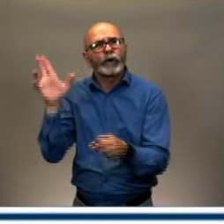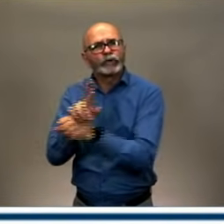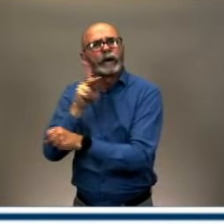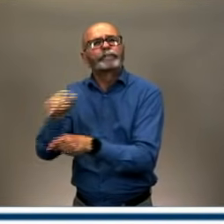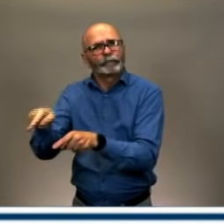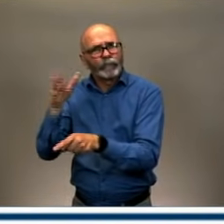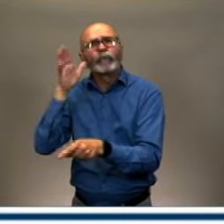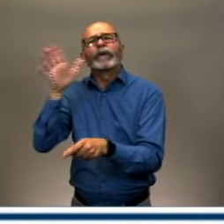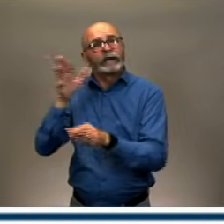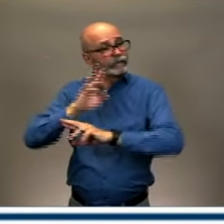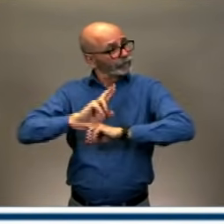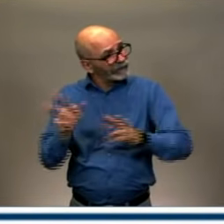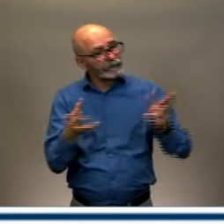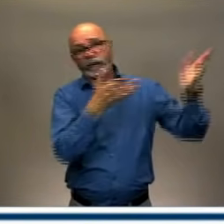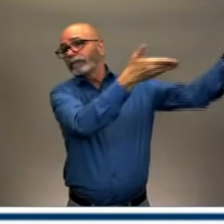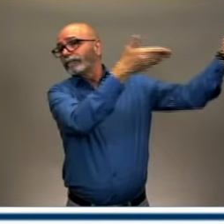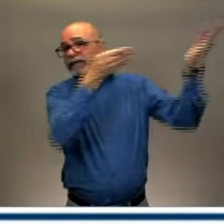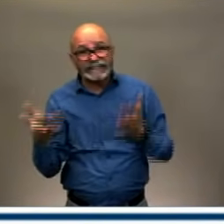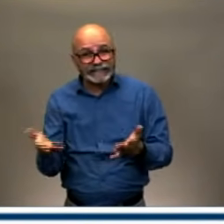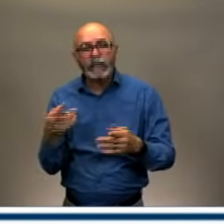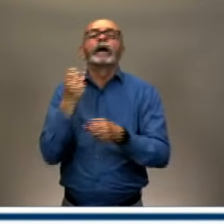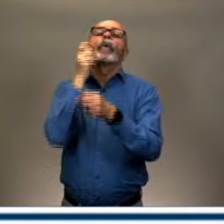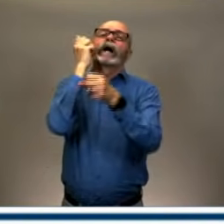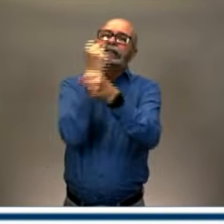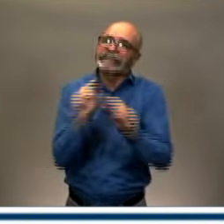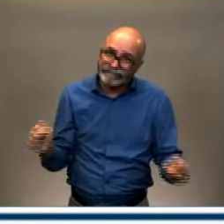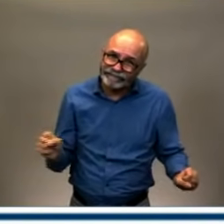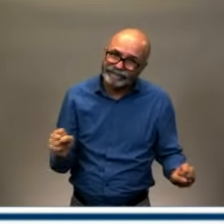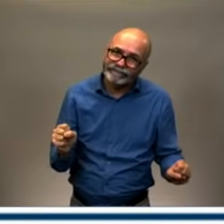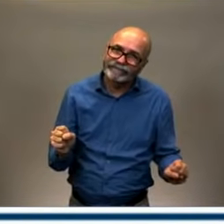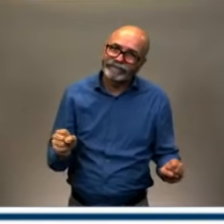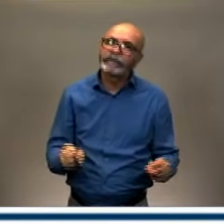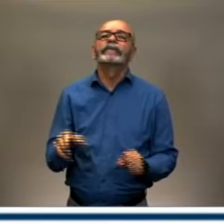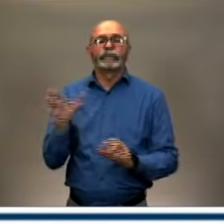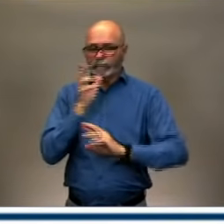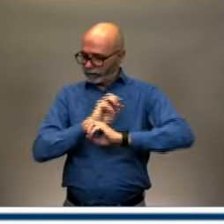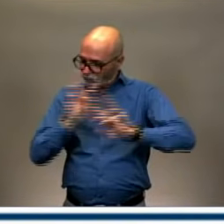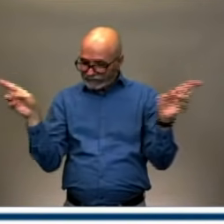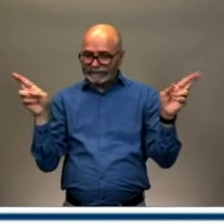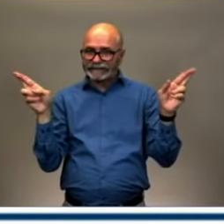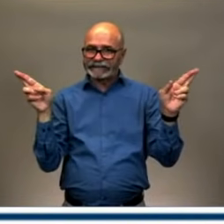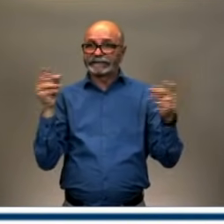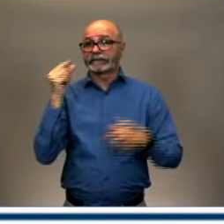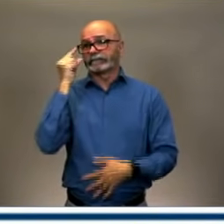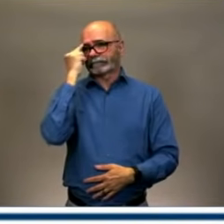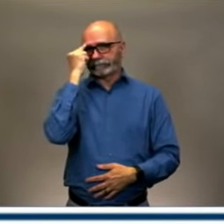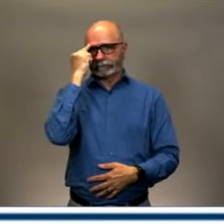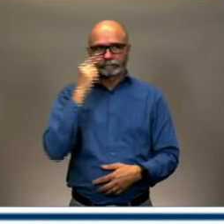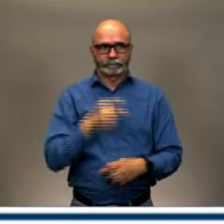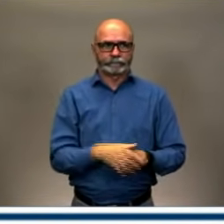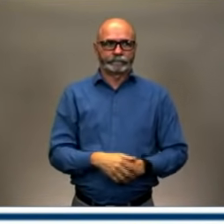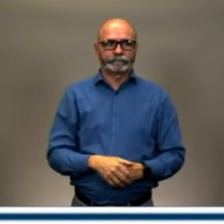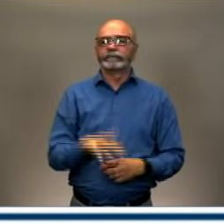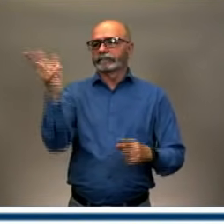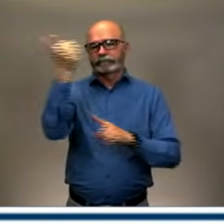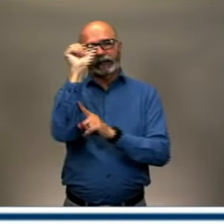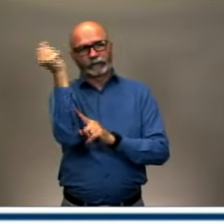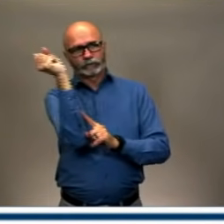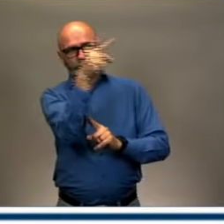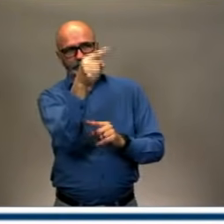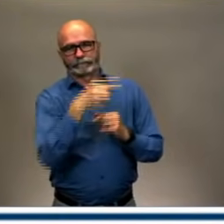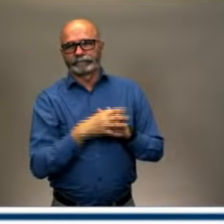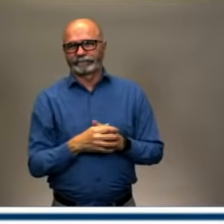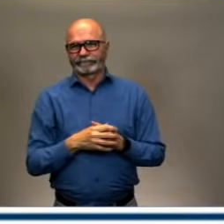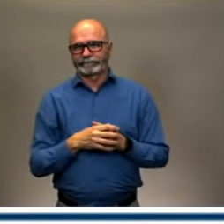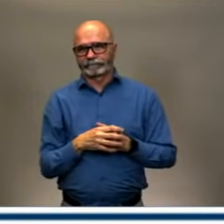vaccine in a safe and timely manner as well. Go ahead with your follow-up, Mike. Thanks. The other prep work I understand, Dr. Strang,